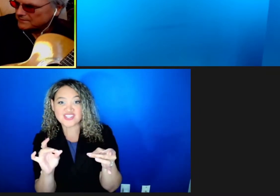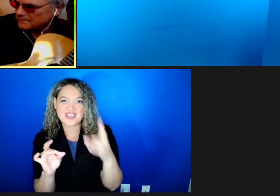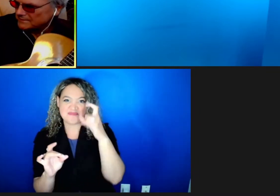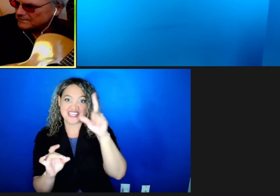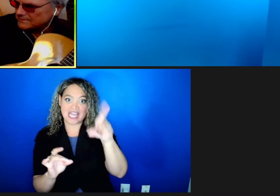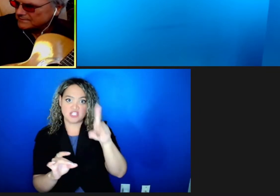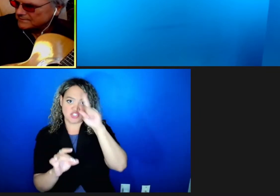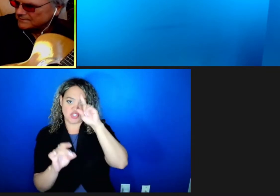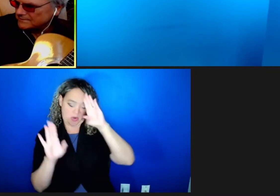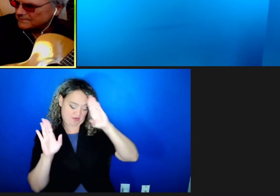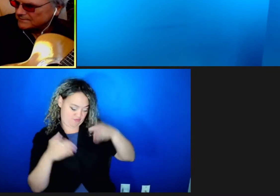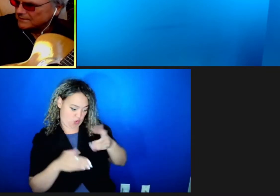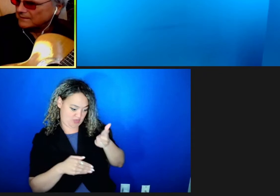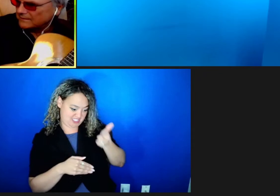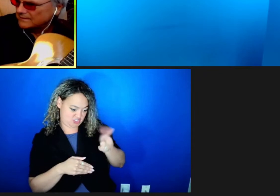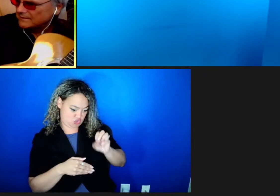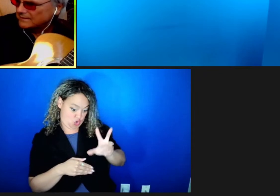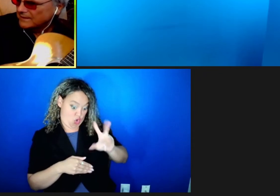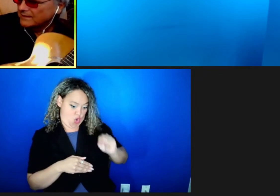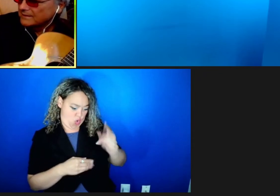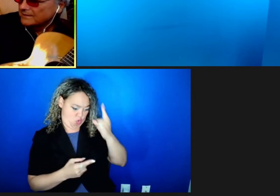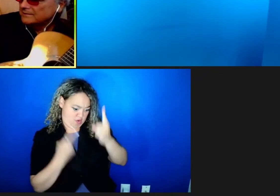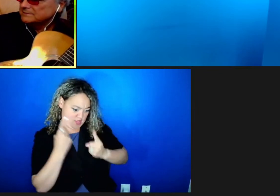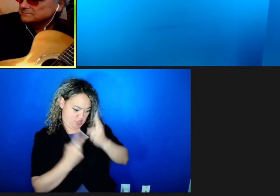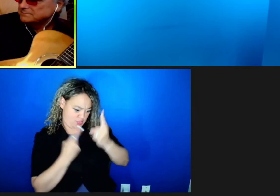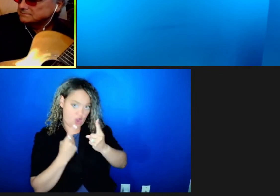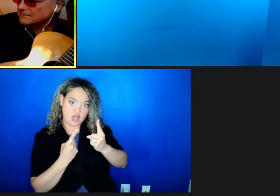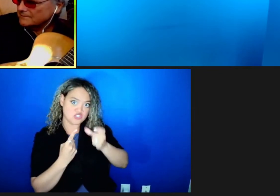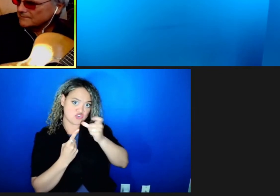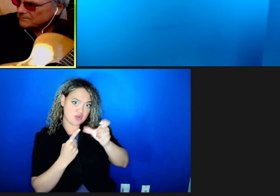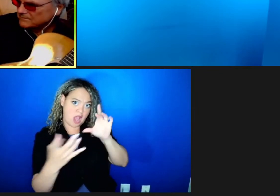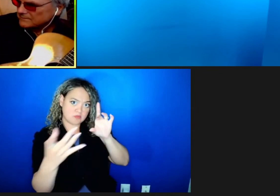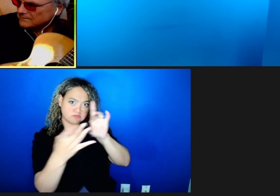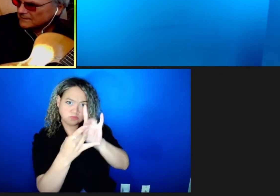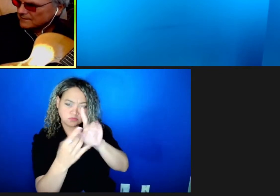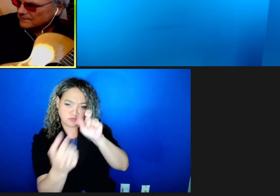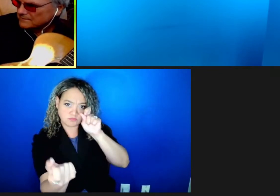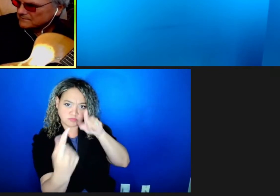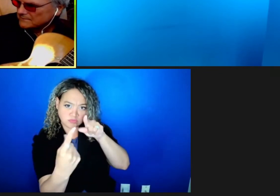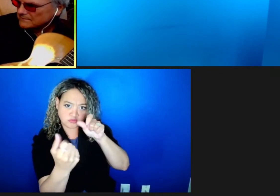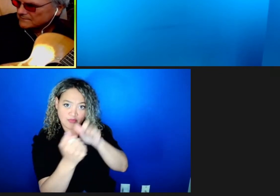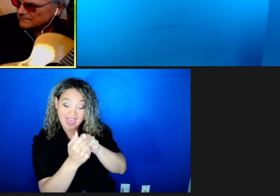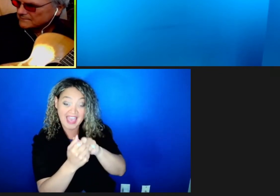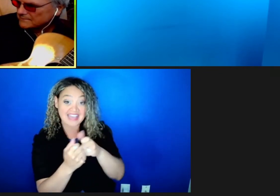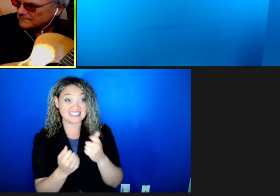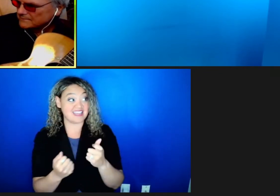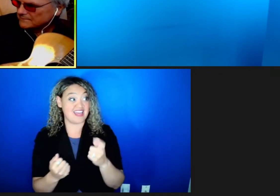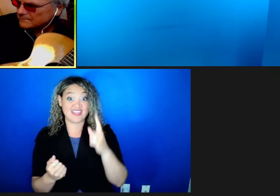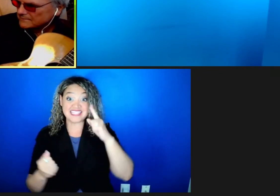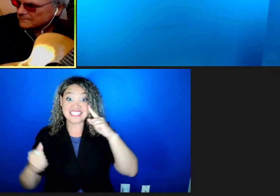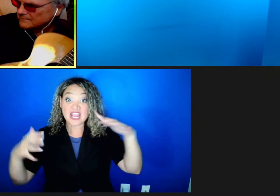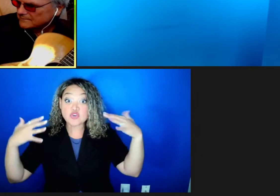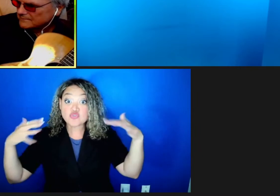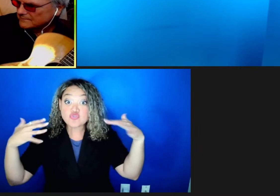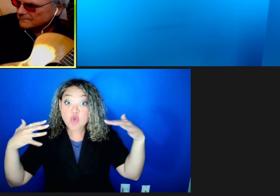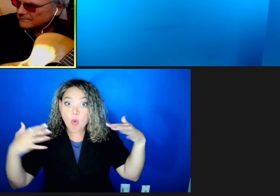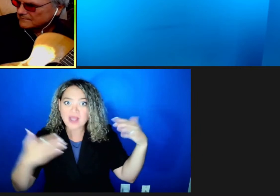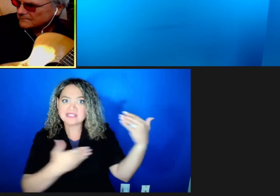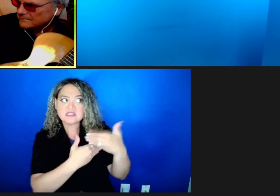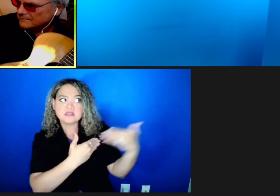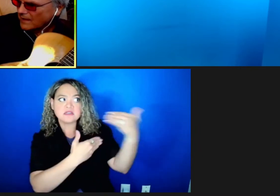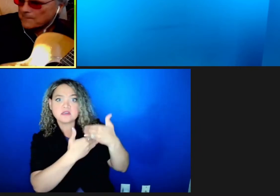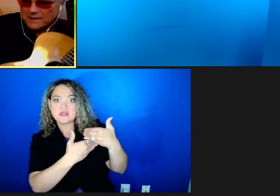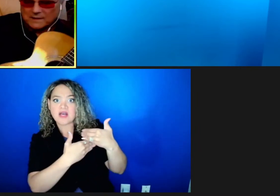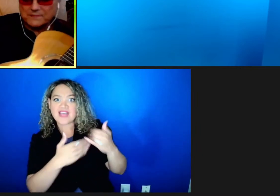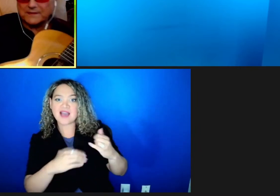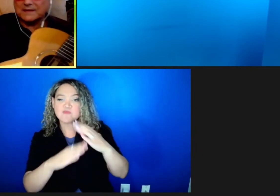thought. For whatever reason, yeah. You know, I mean, there's a lot of things can interfere. Noise, they say noise is a big interference for